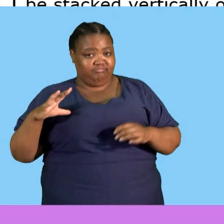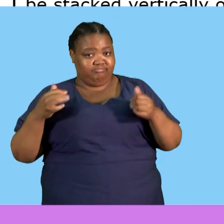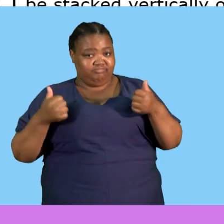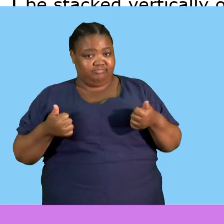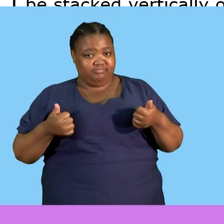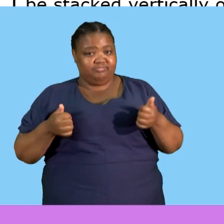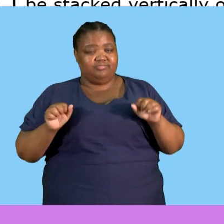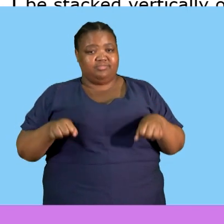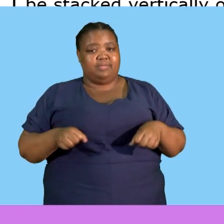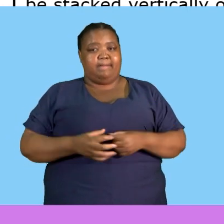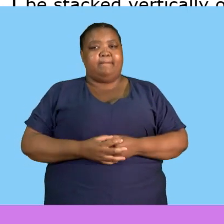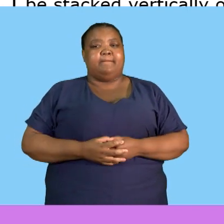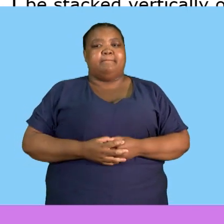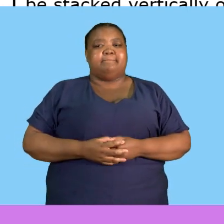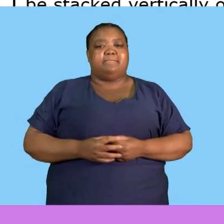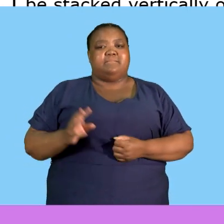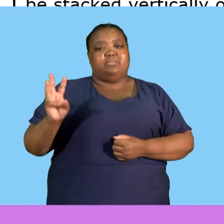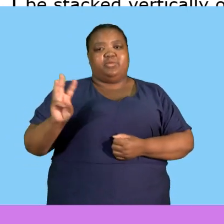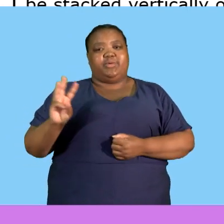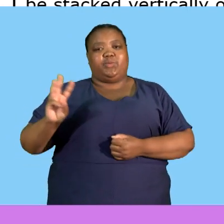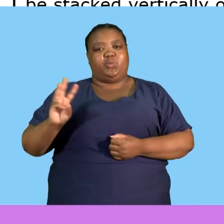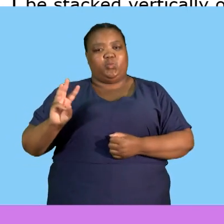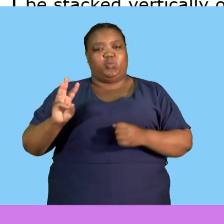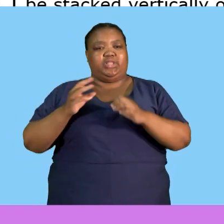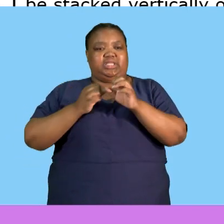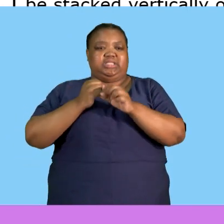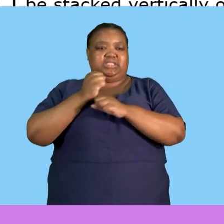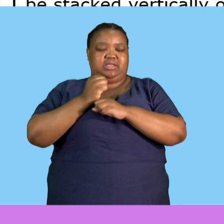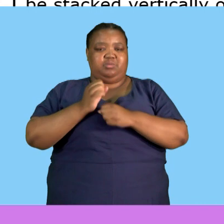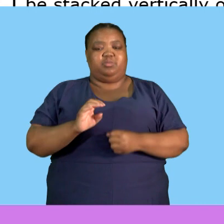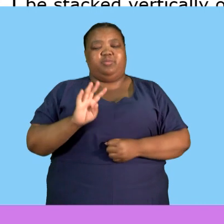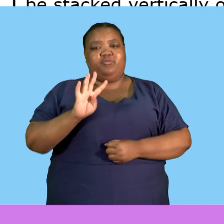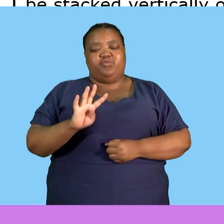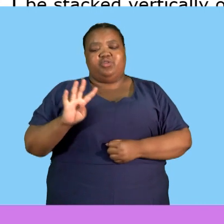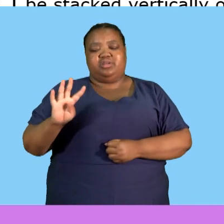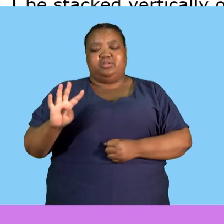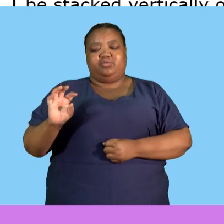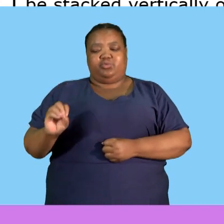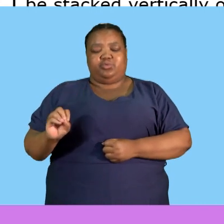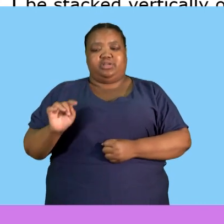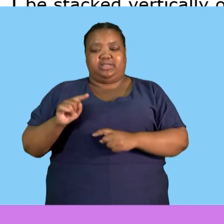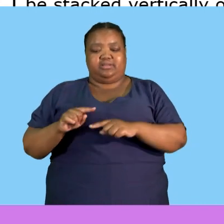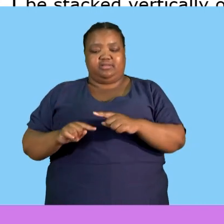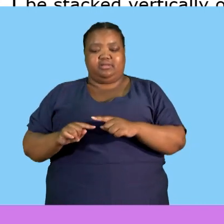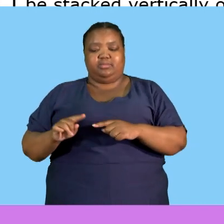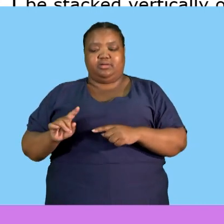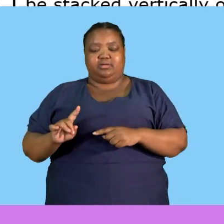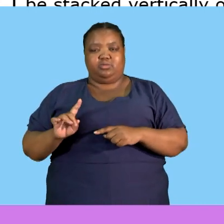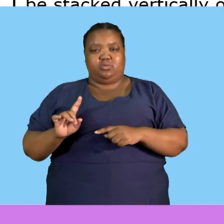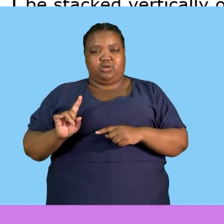0.69 meters. Are we fine? Then if I look in terms of my width, I'll do the same.